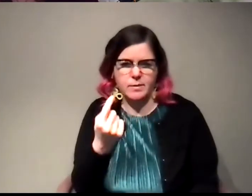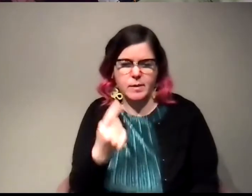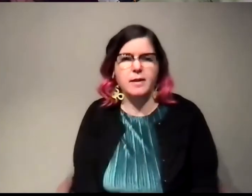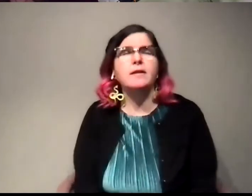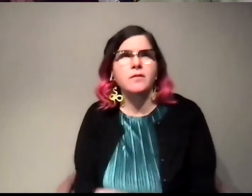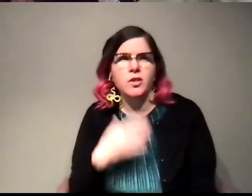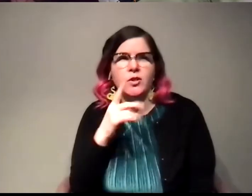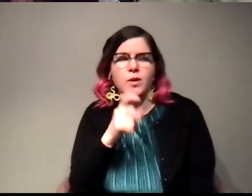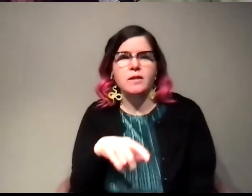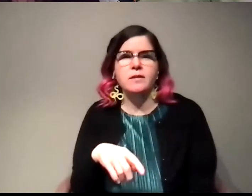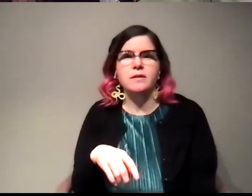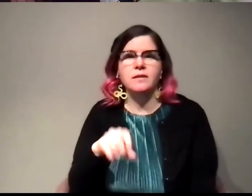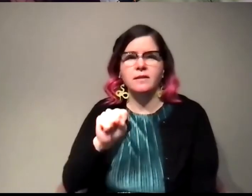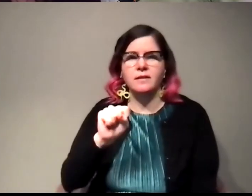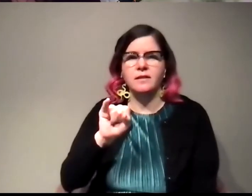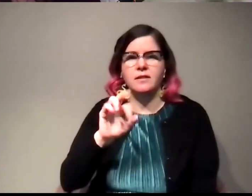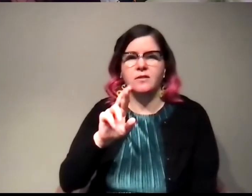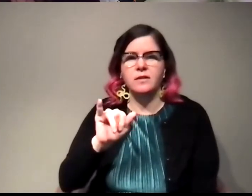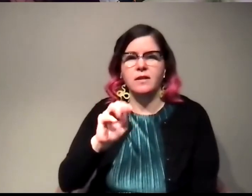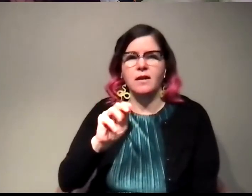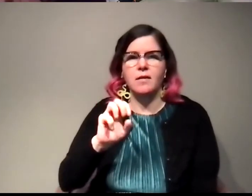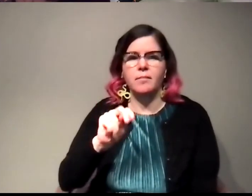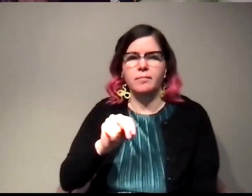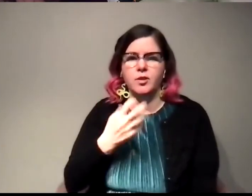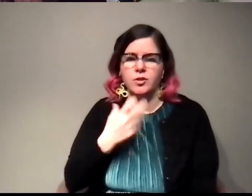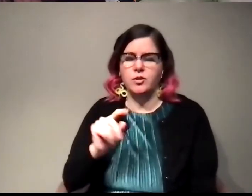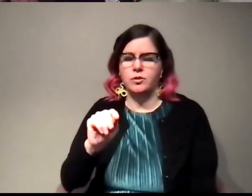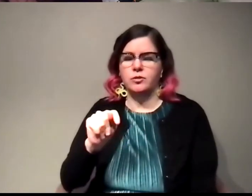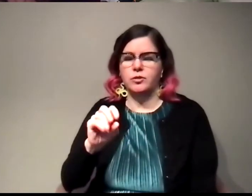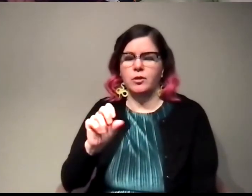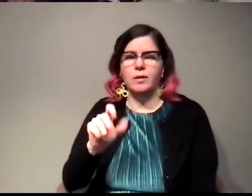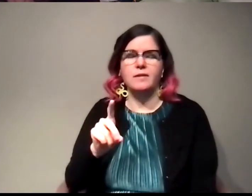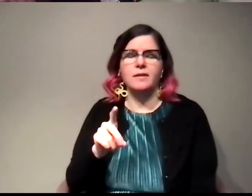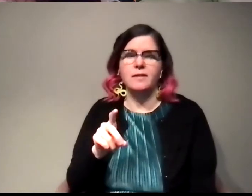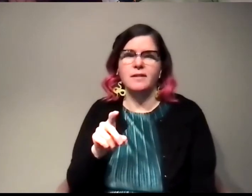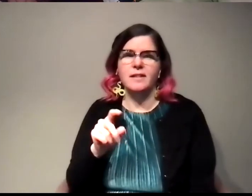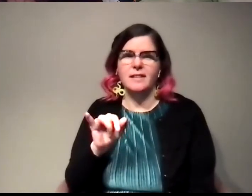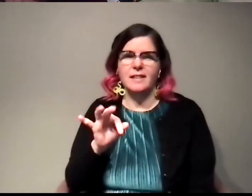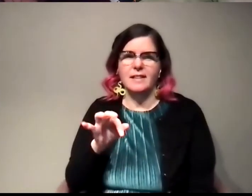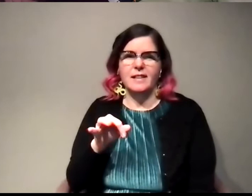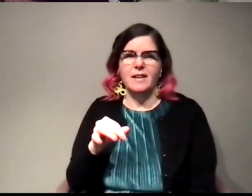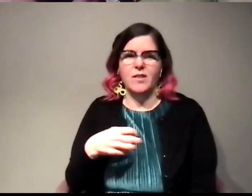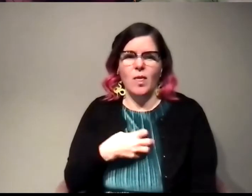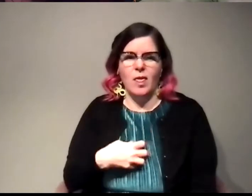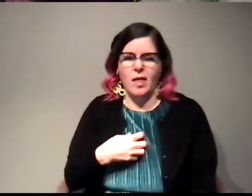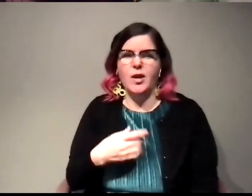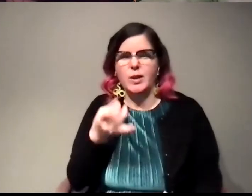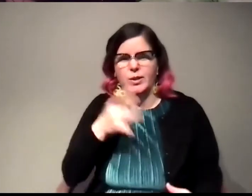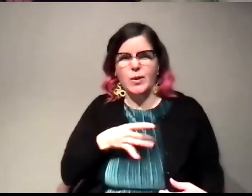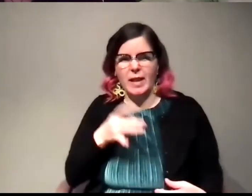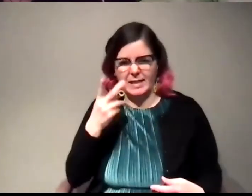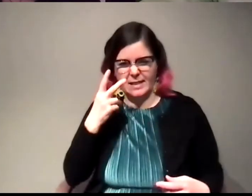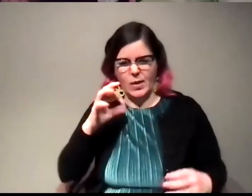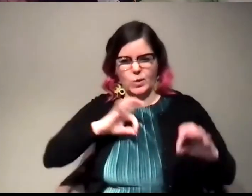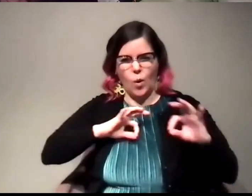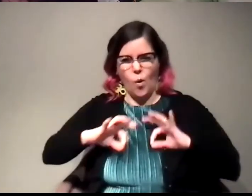got to be the Suriname toad. So this is not for those who are squeamish or have trypophobia, don't like to see, you know, like nasty little skin